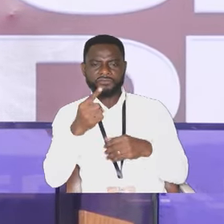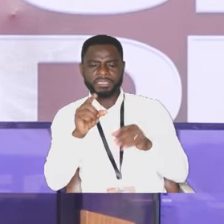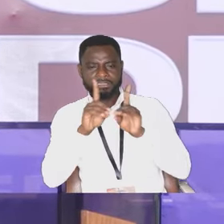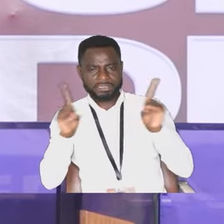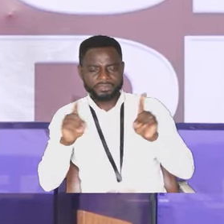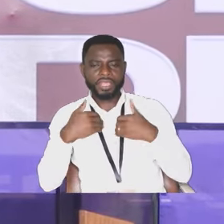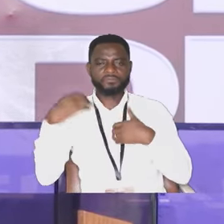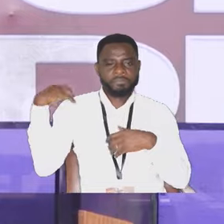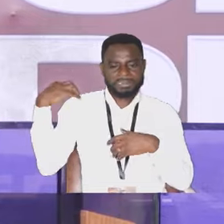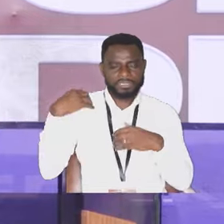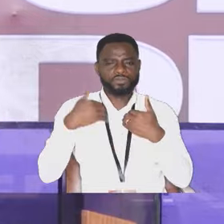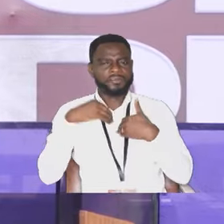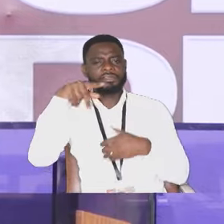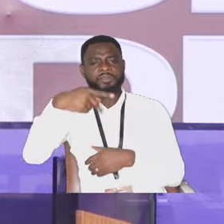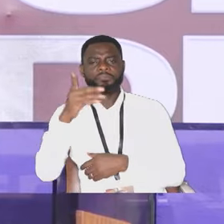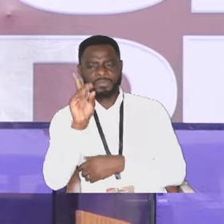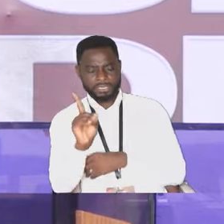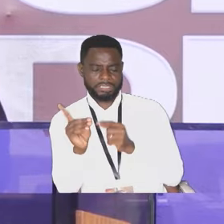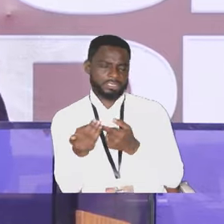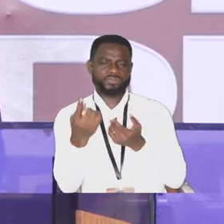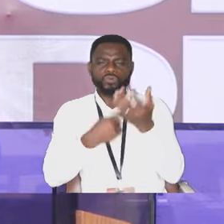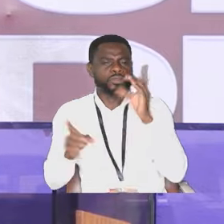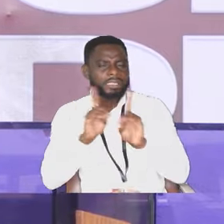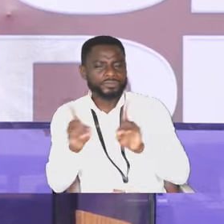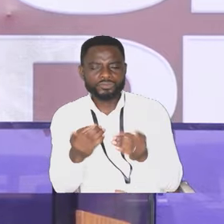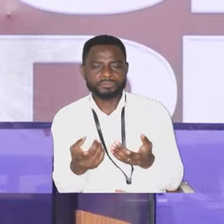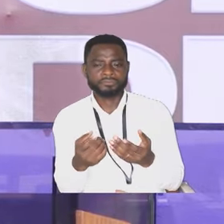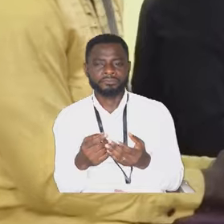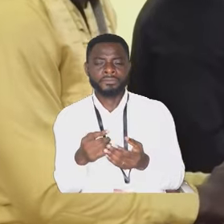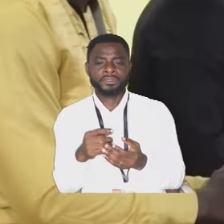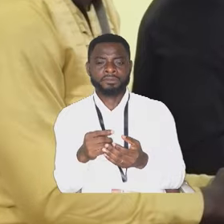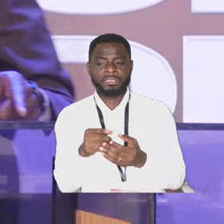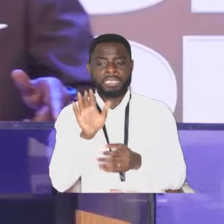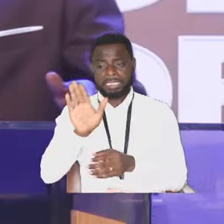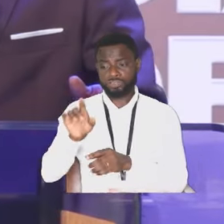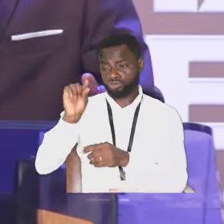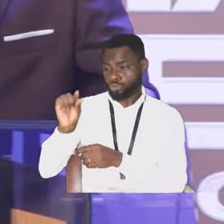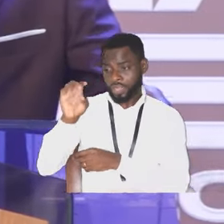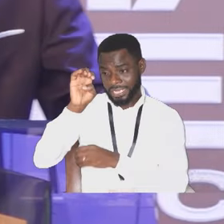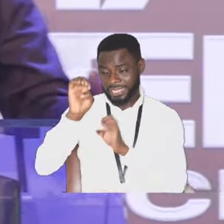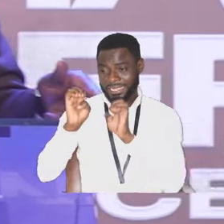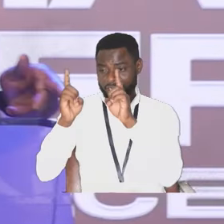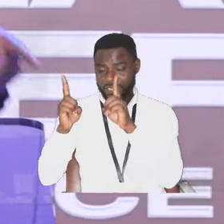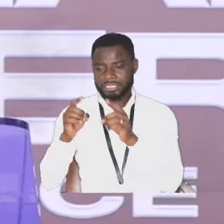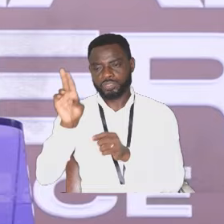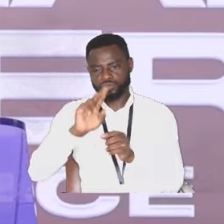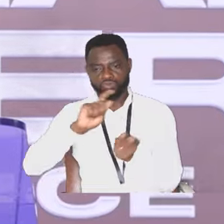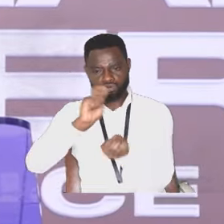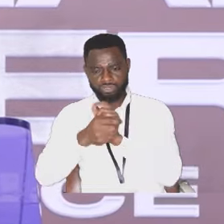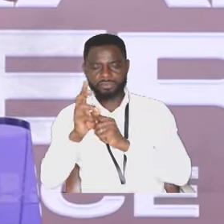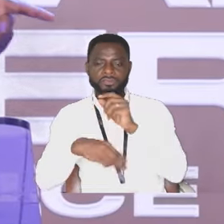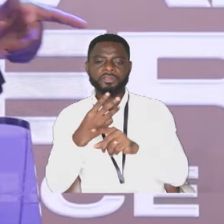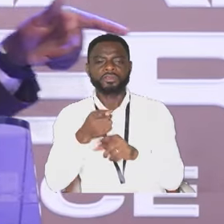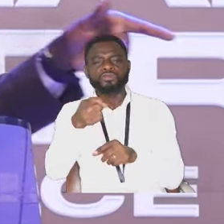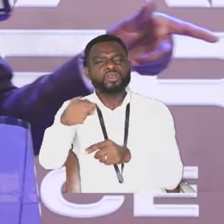PhD. For William Wilberforce, this is what he uses. A little education he had to transform his world. What are you using your